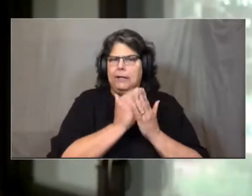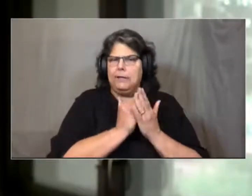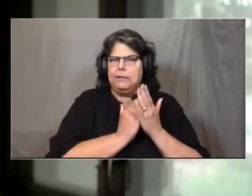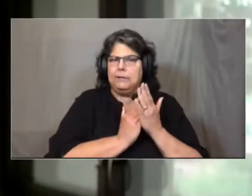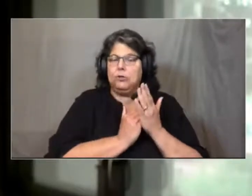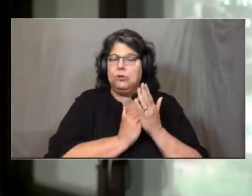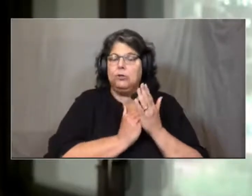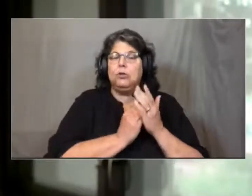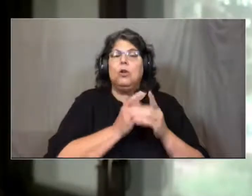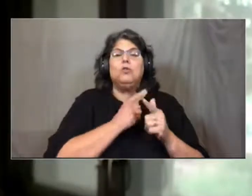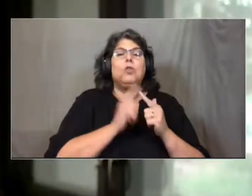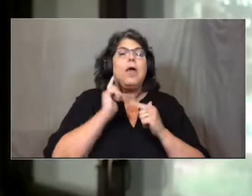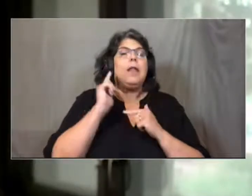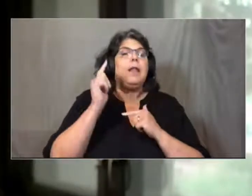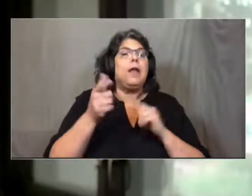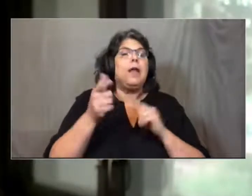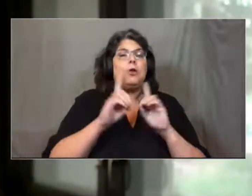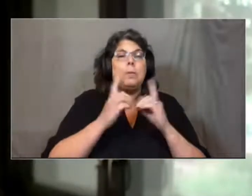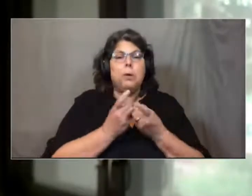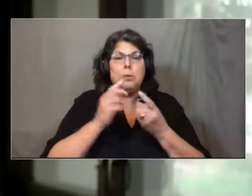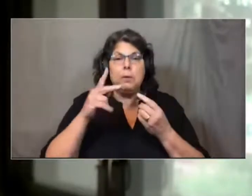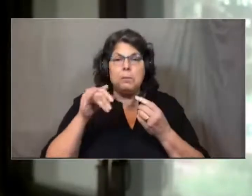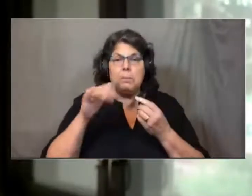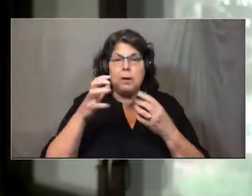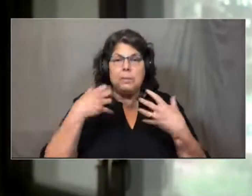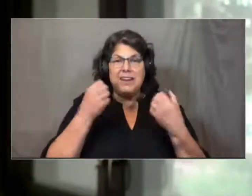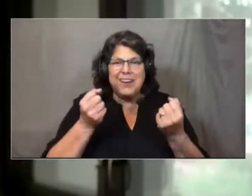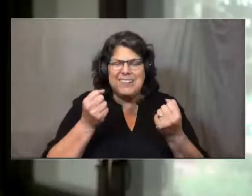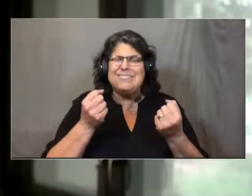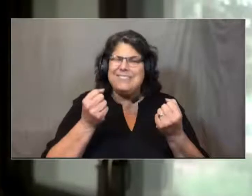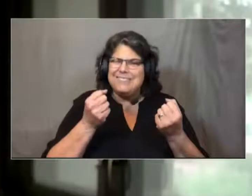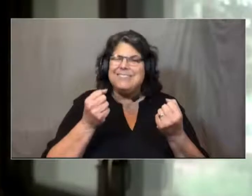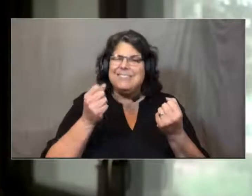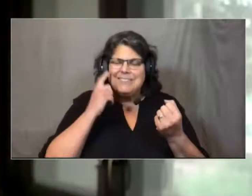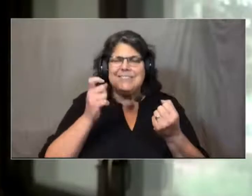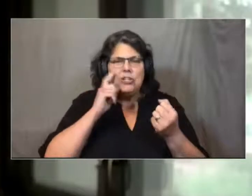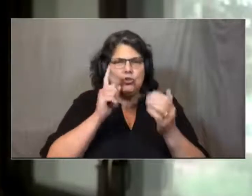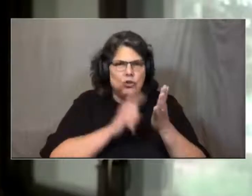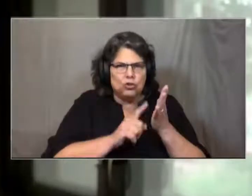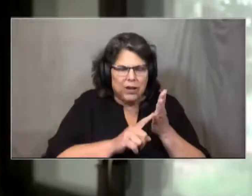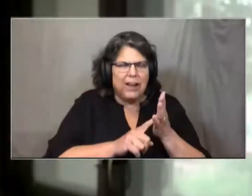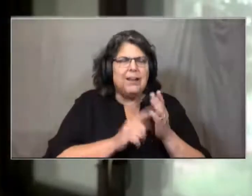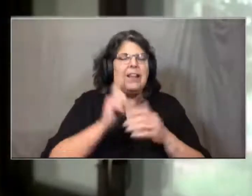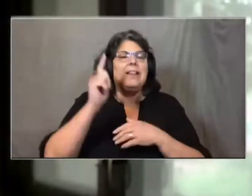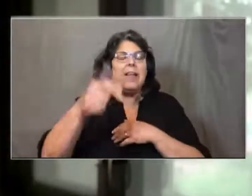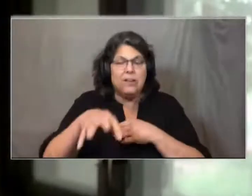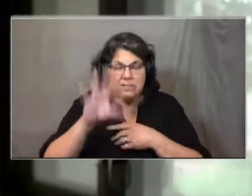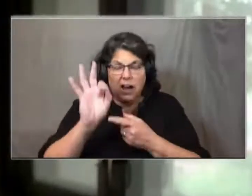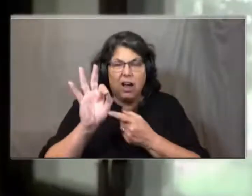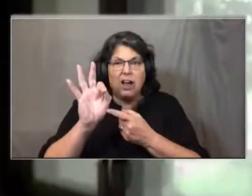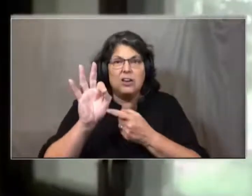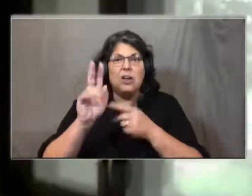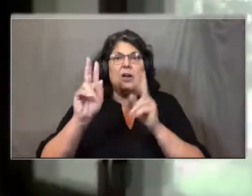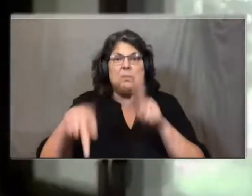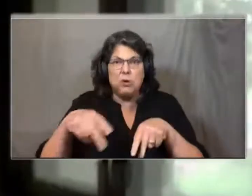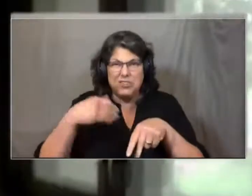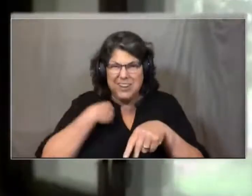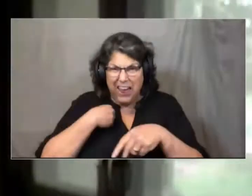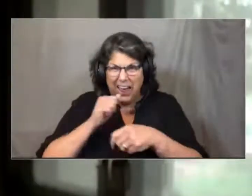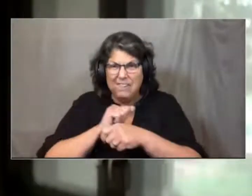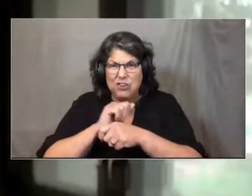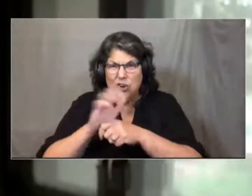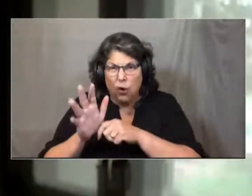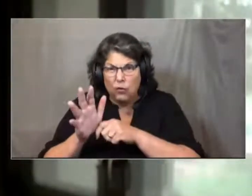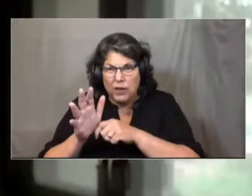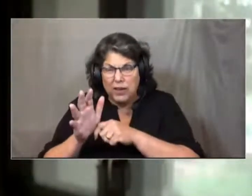if Department of Public Health needs to do tracking of someone who's turned out to be positive on the COVID test, it makes